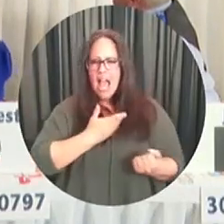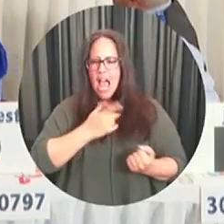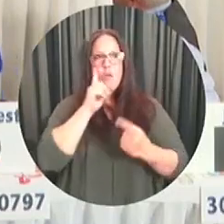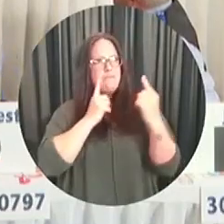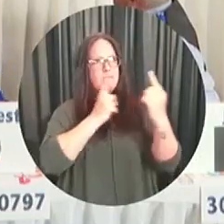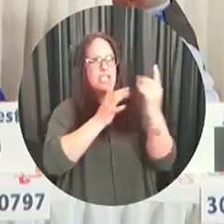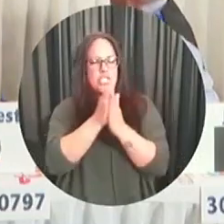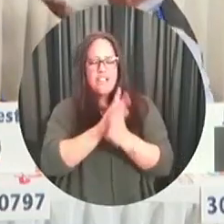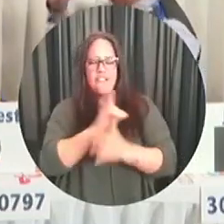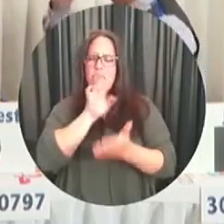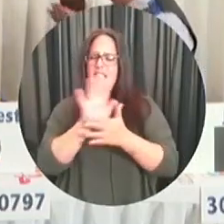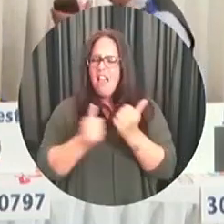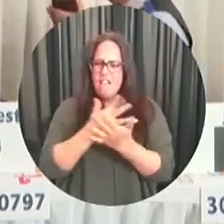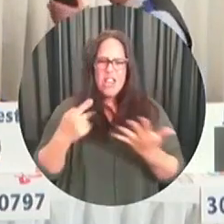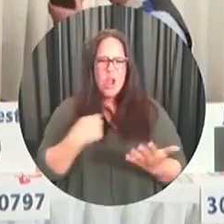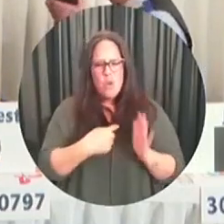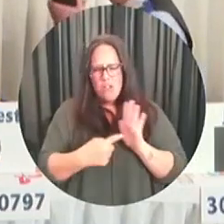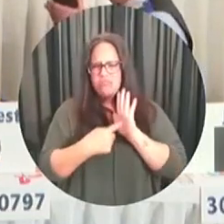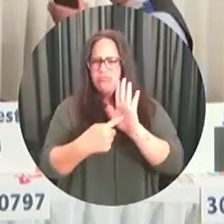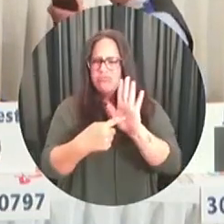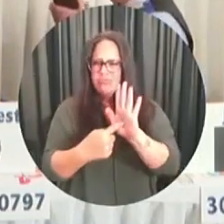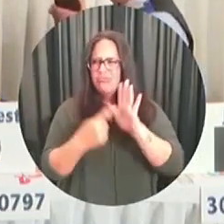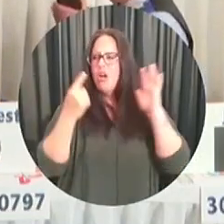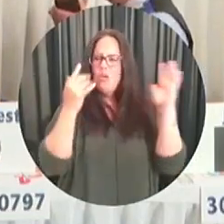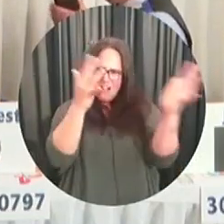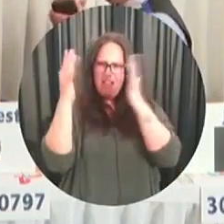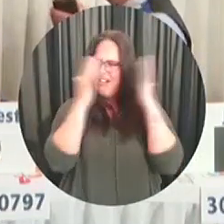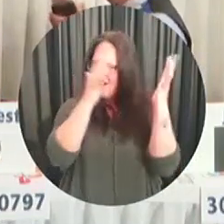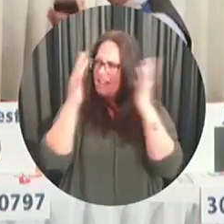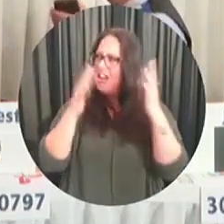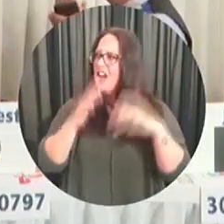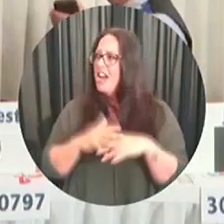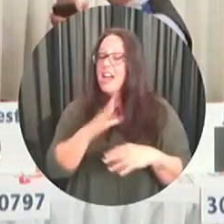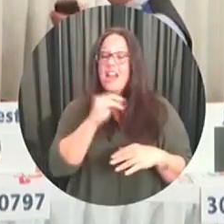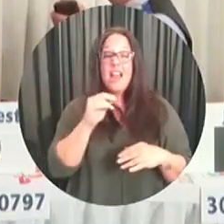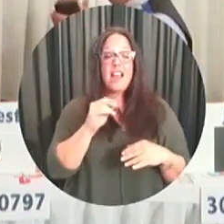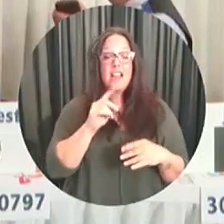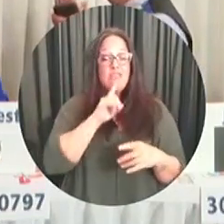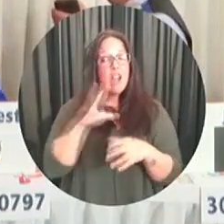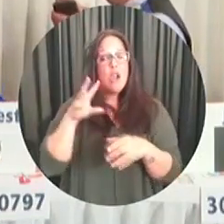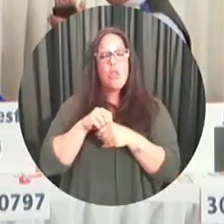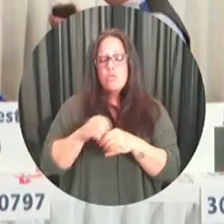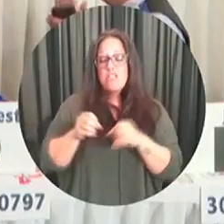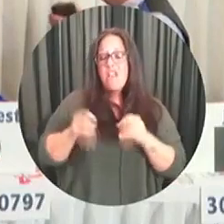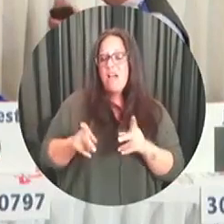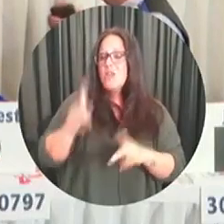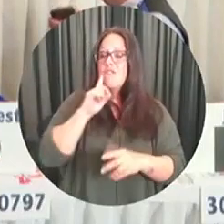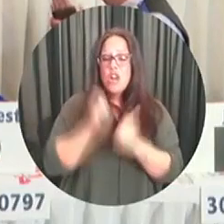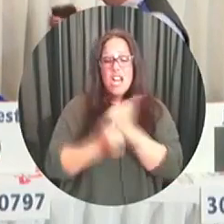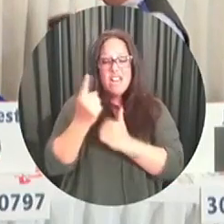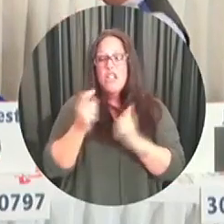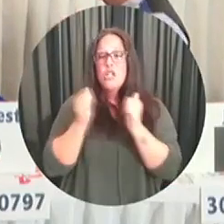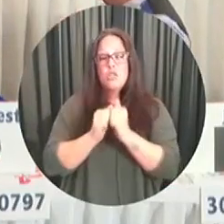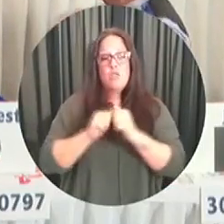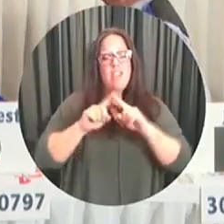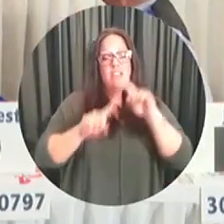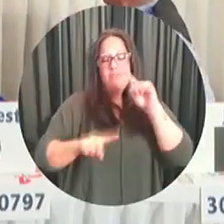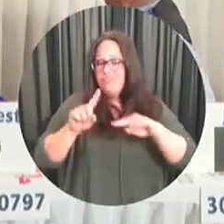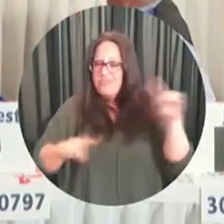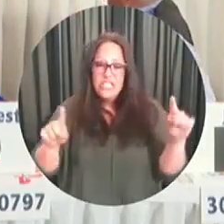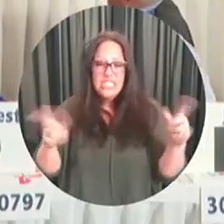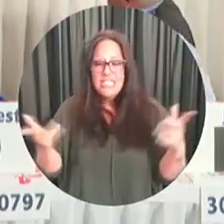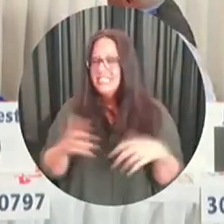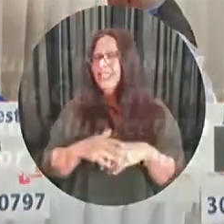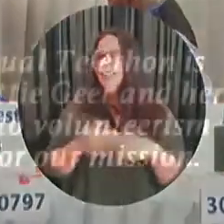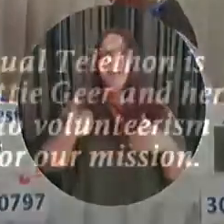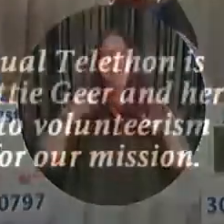stand for, and for providing inclusive opportunities for individuals with intellectual and developmental differences. Have a